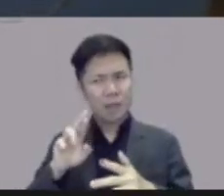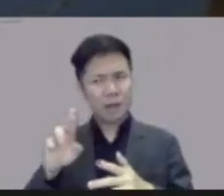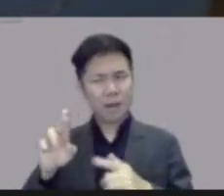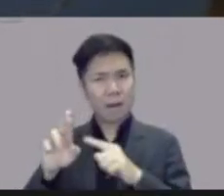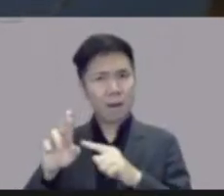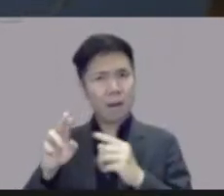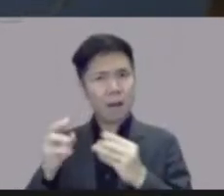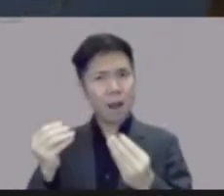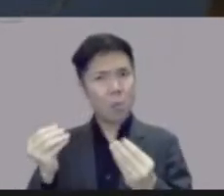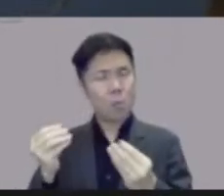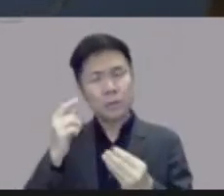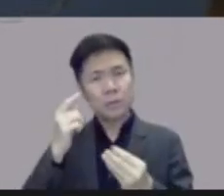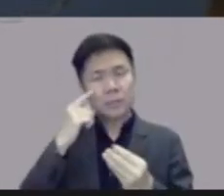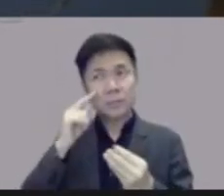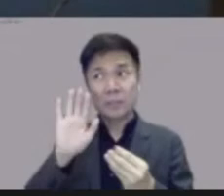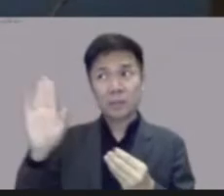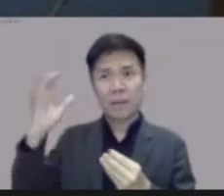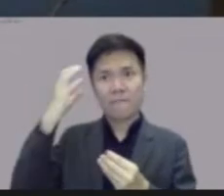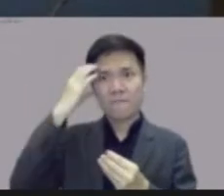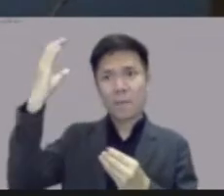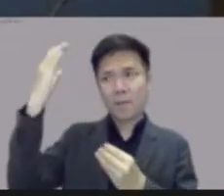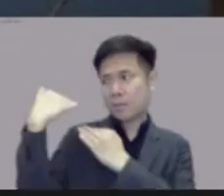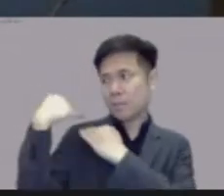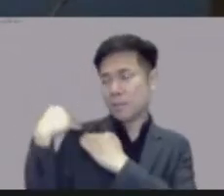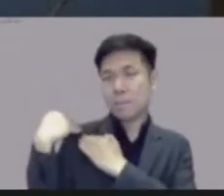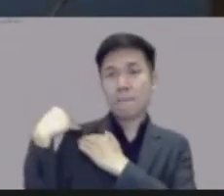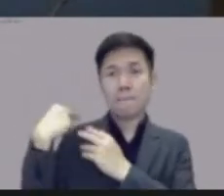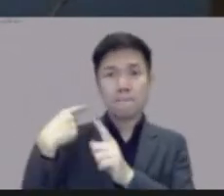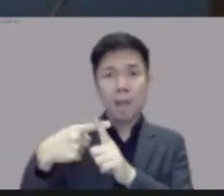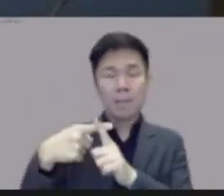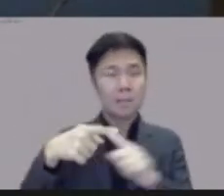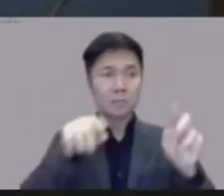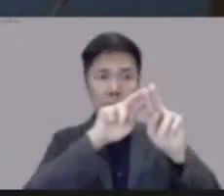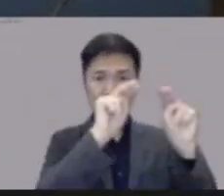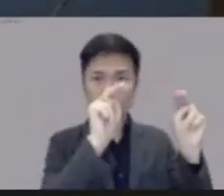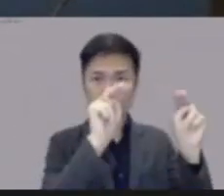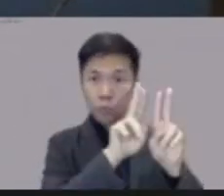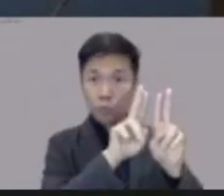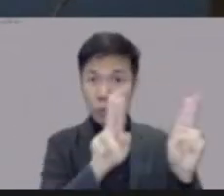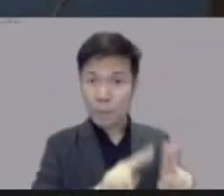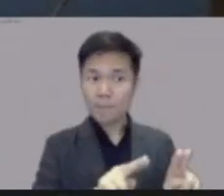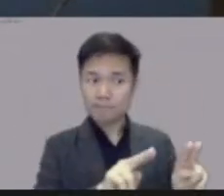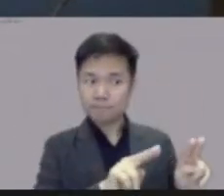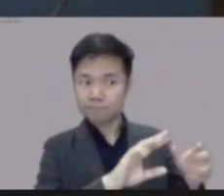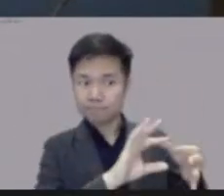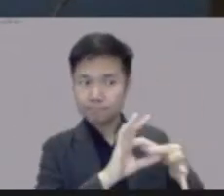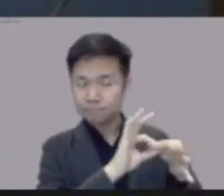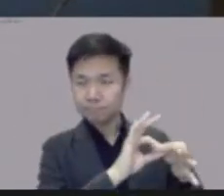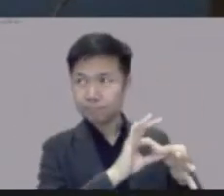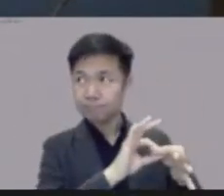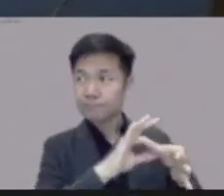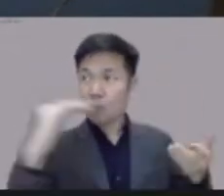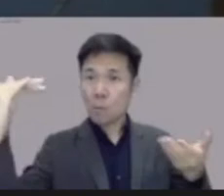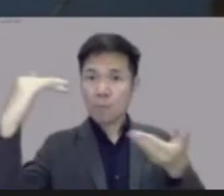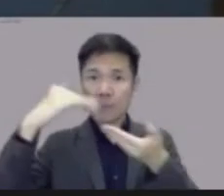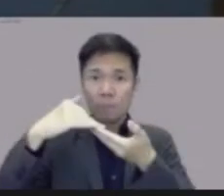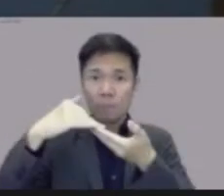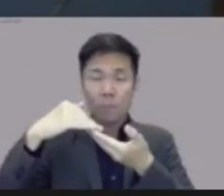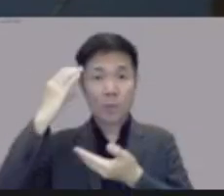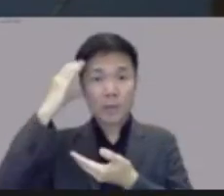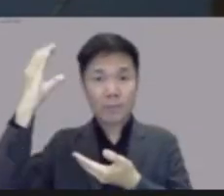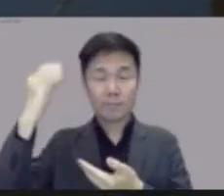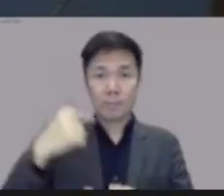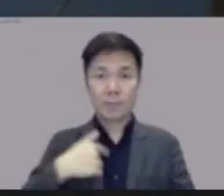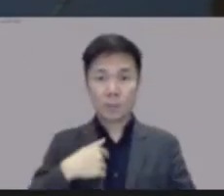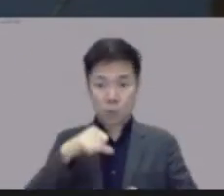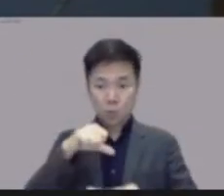agenda of the government as well as the International Community Islamic Republic of Iran closely cooperate with the U.S